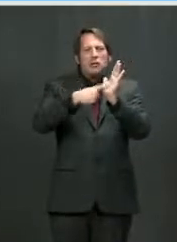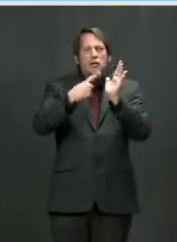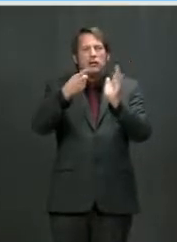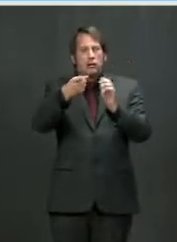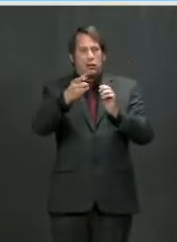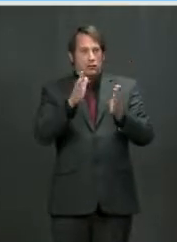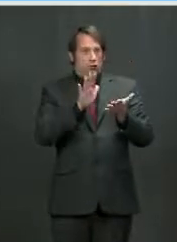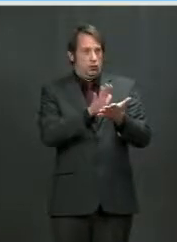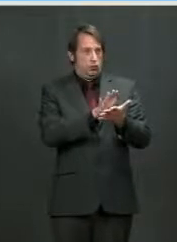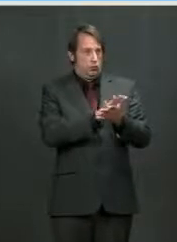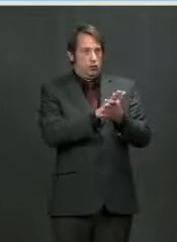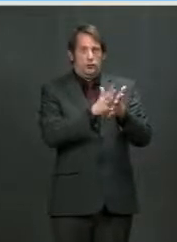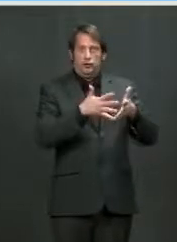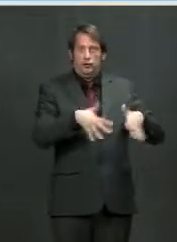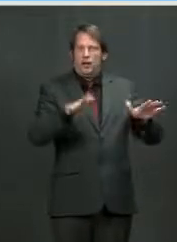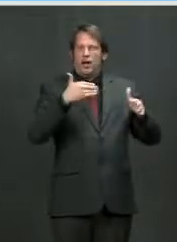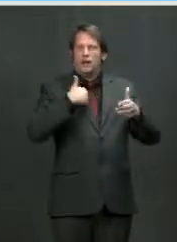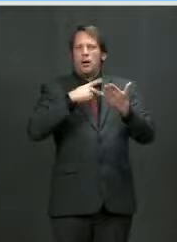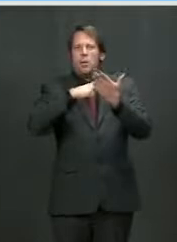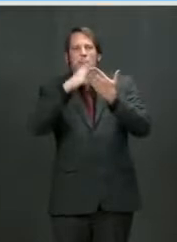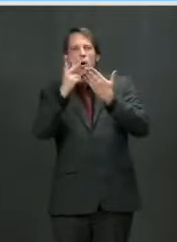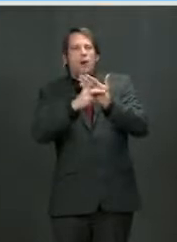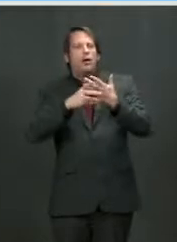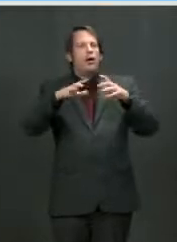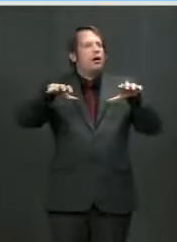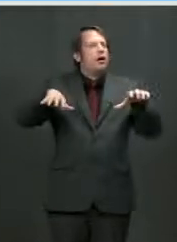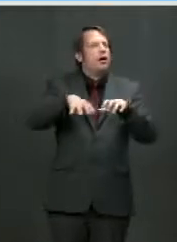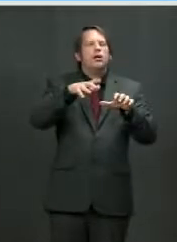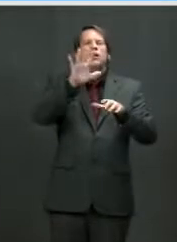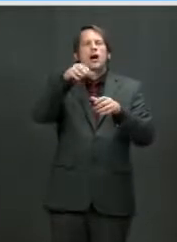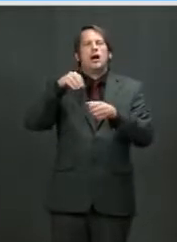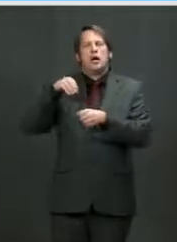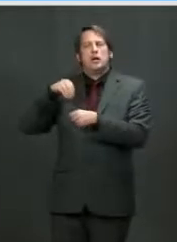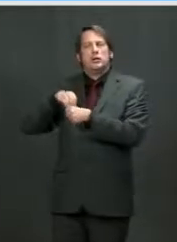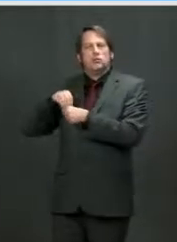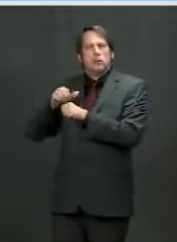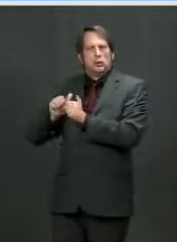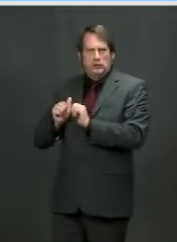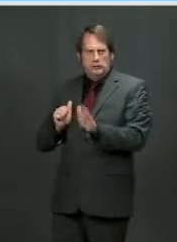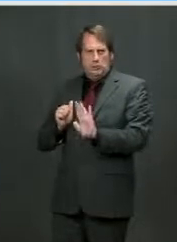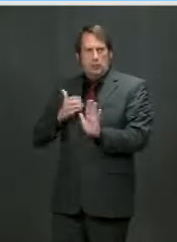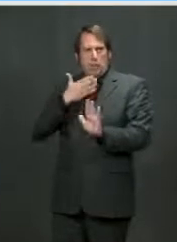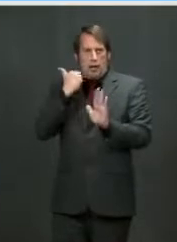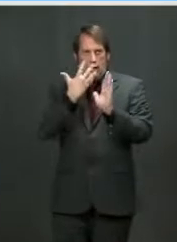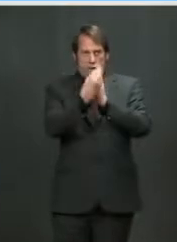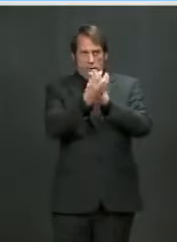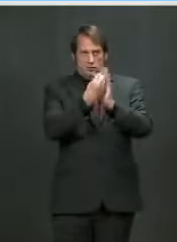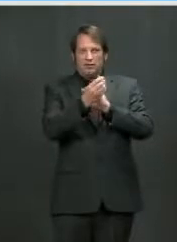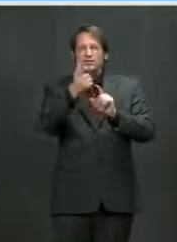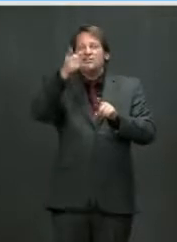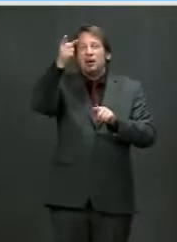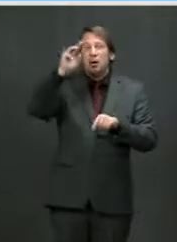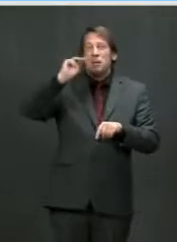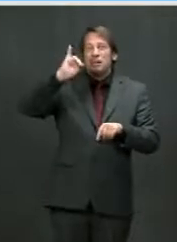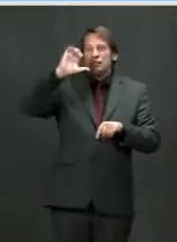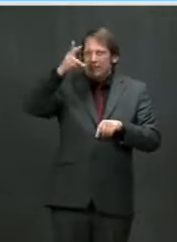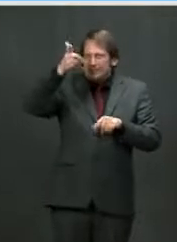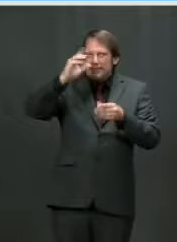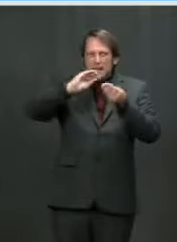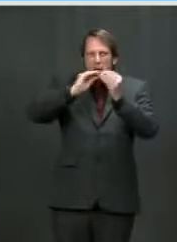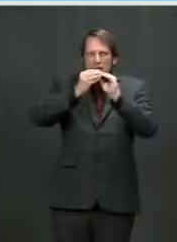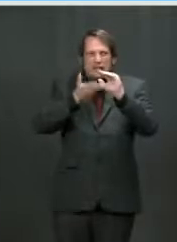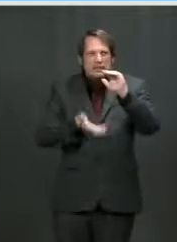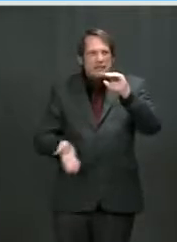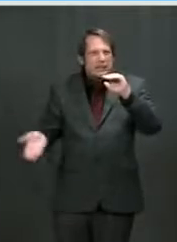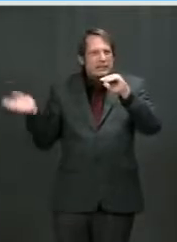activities, maybe staying out of indoor sports. I'm wondering, should states like Michigan, where the numbers are peaking, should there be stronger guidance? I mean, should we be